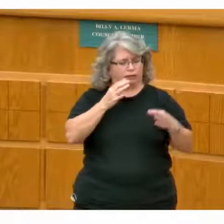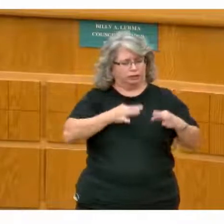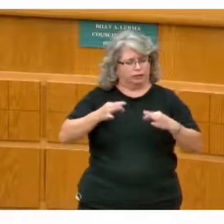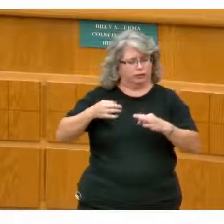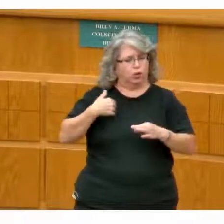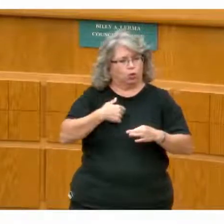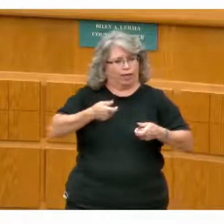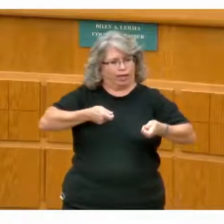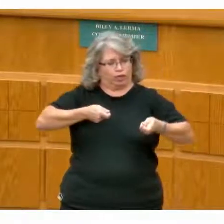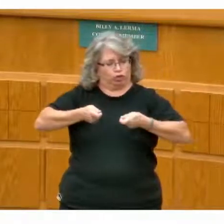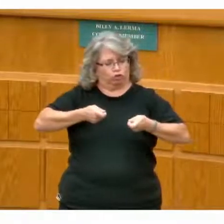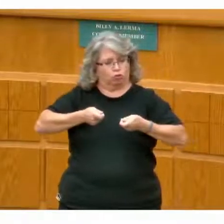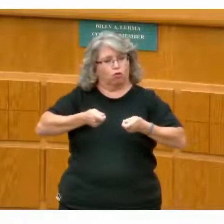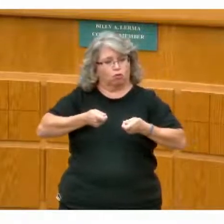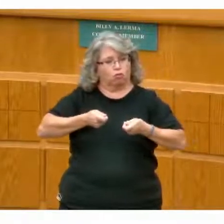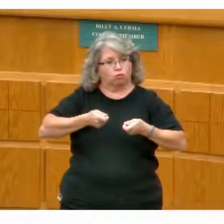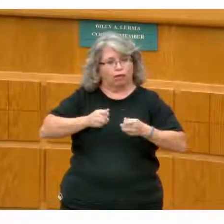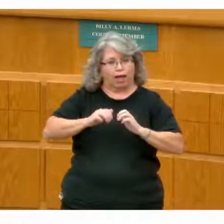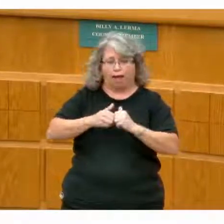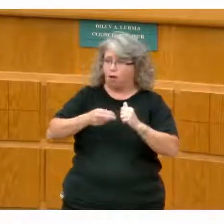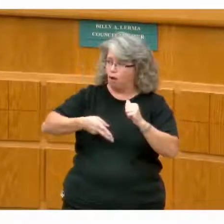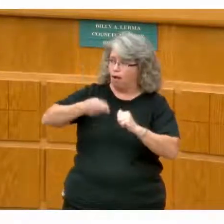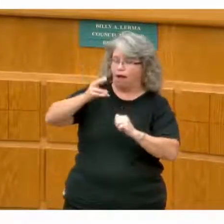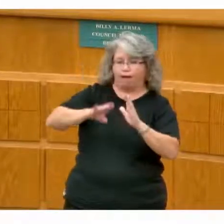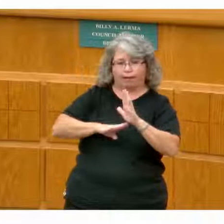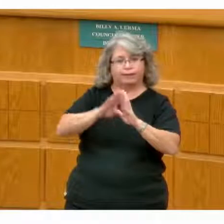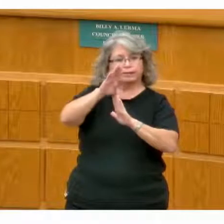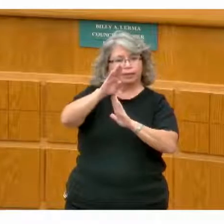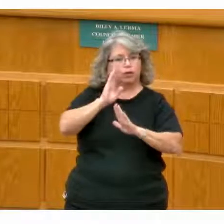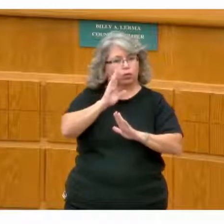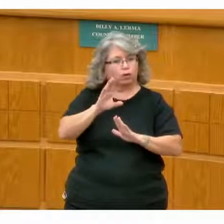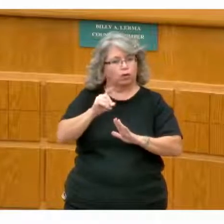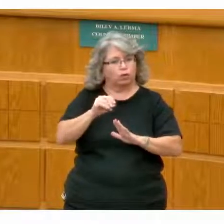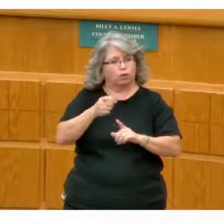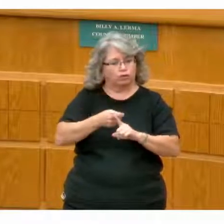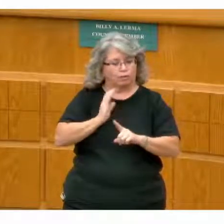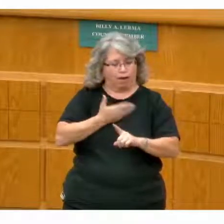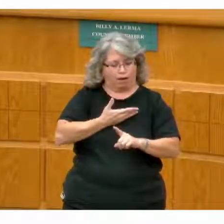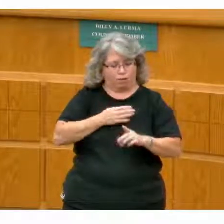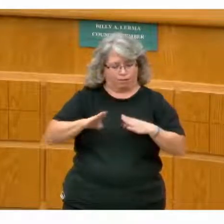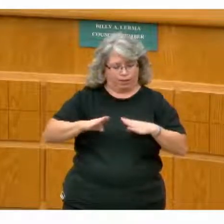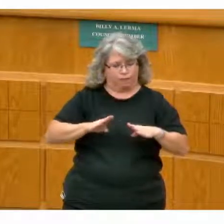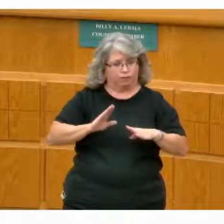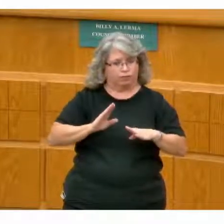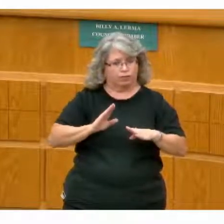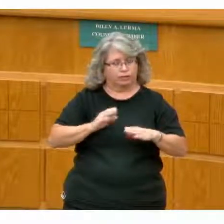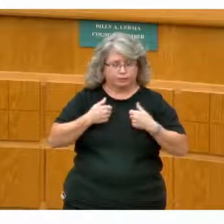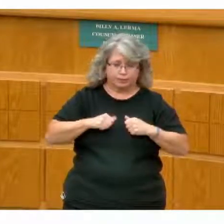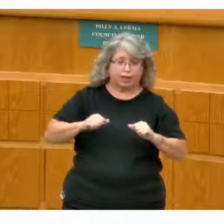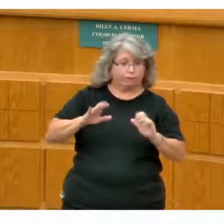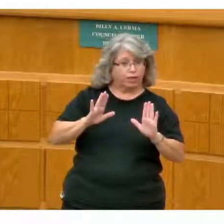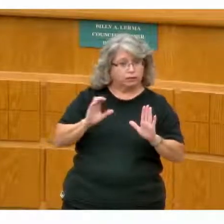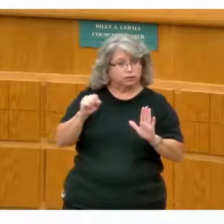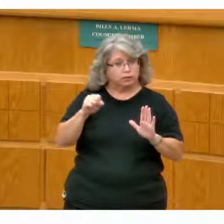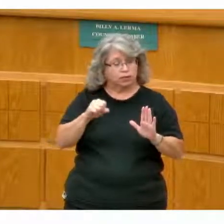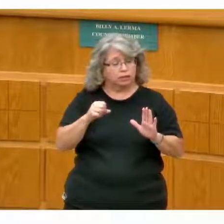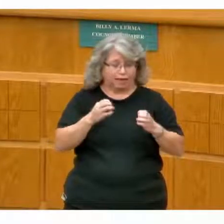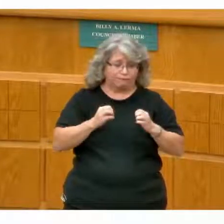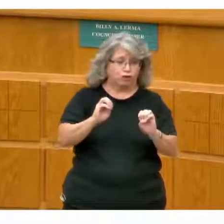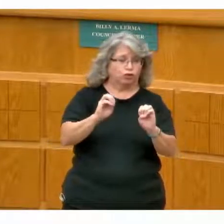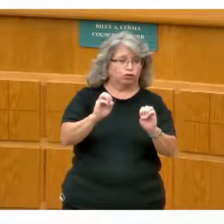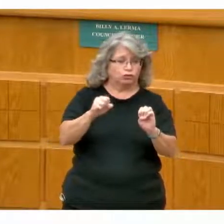control exactly how high this peak goes. But it takes sacrifice and it takes effort on our part. Nothing comes